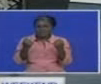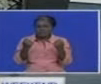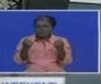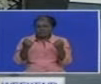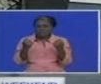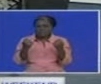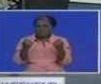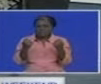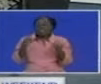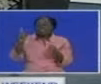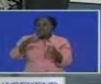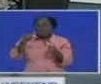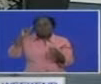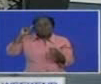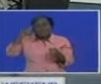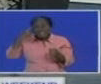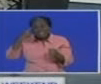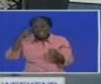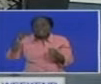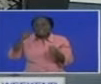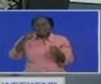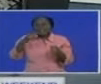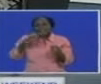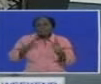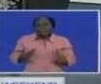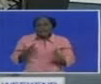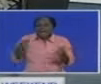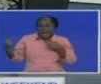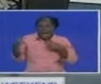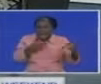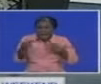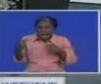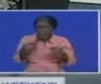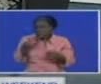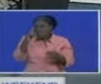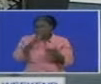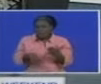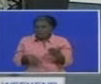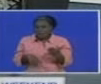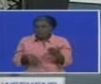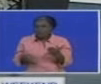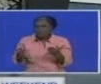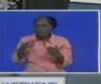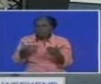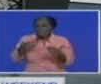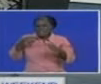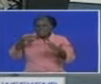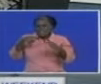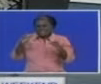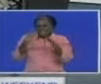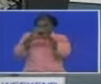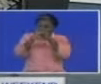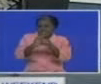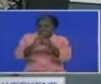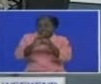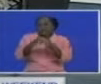ties. People have said, the argument that most of our supporters have said is that we need to deepen relationship with friends who are willing to